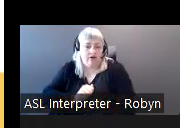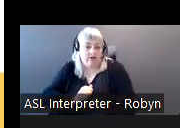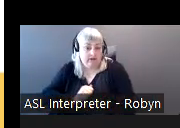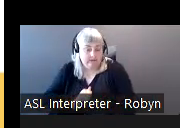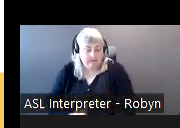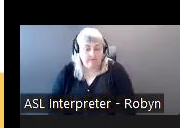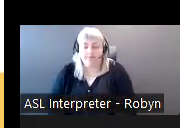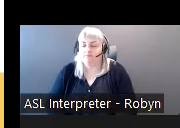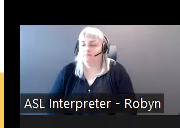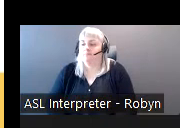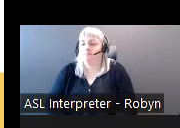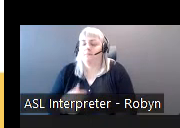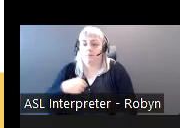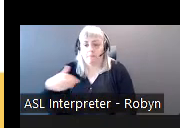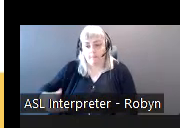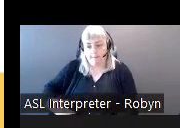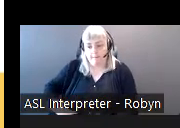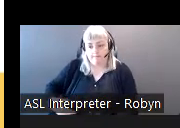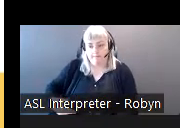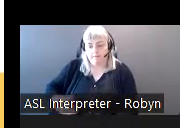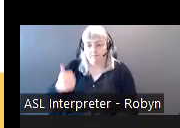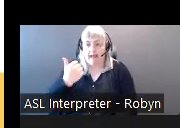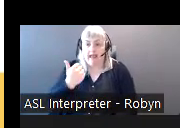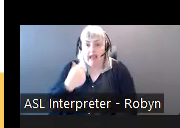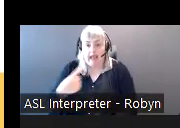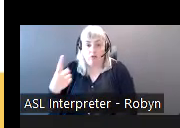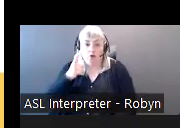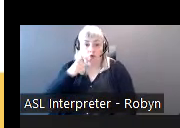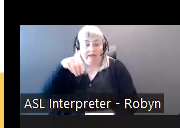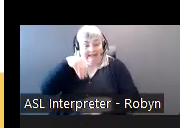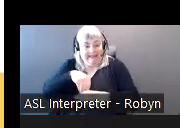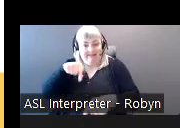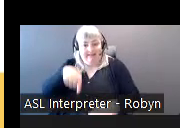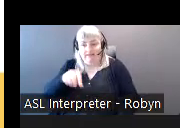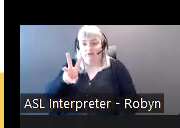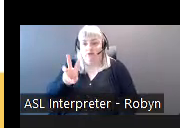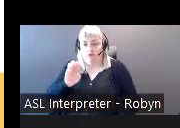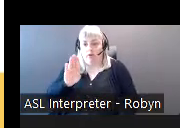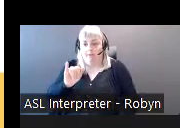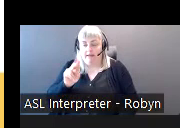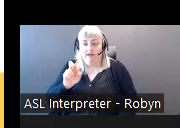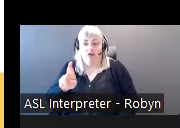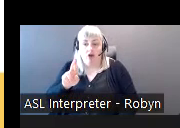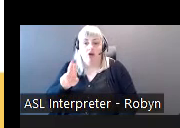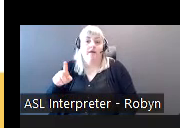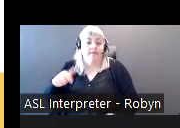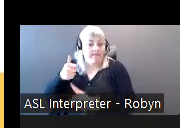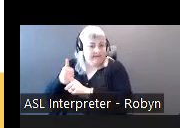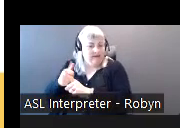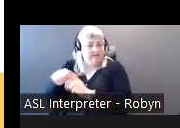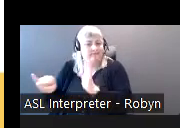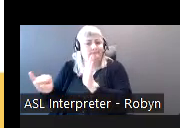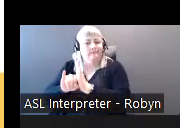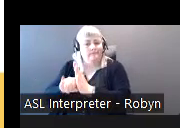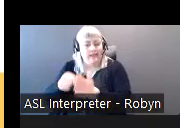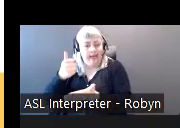My sense is that anyone that is in this webinar is a helper of some sort.